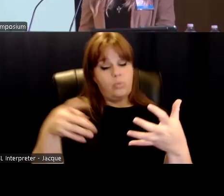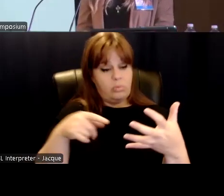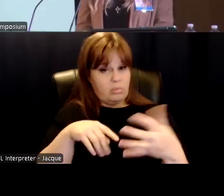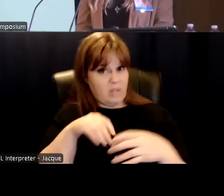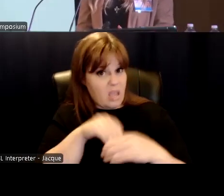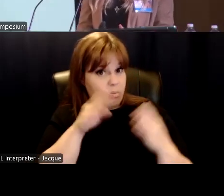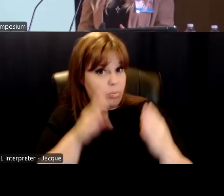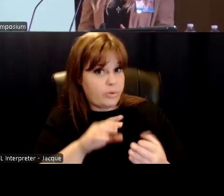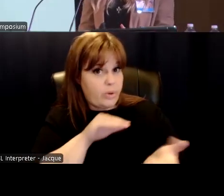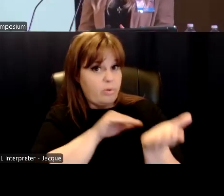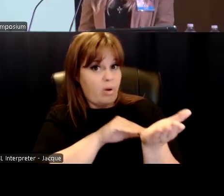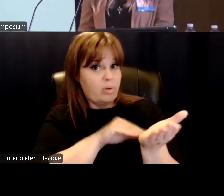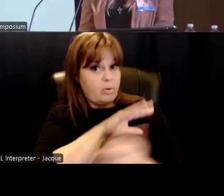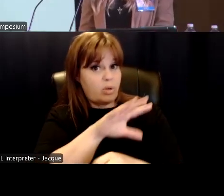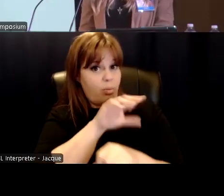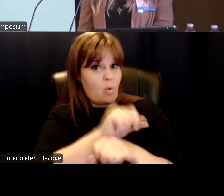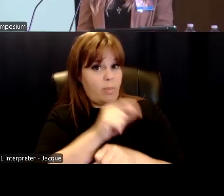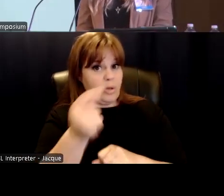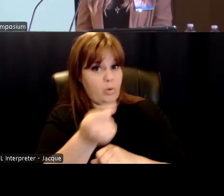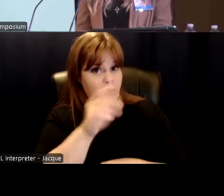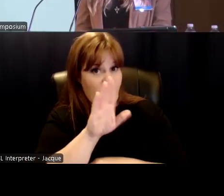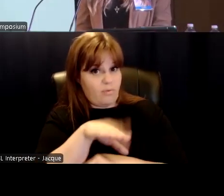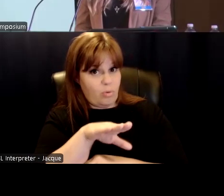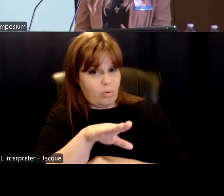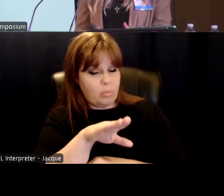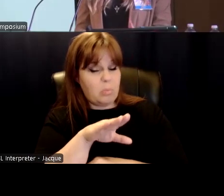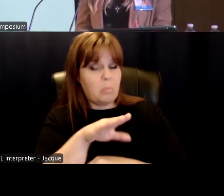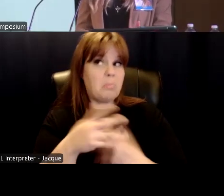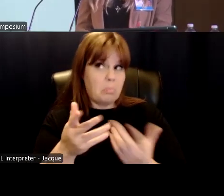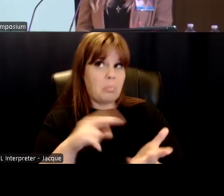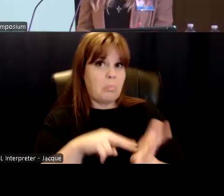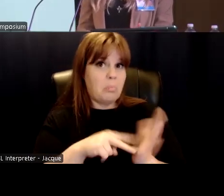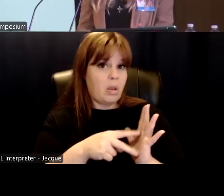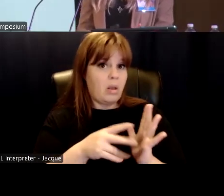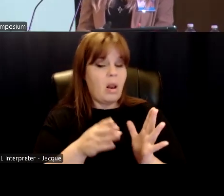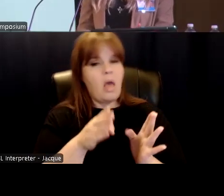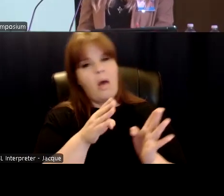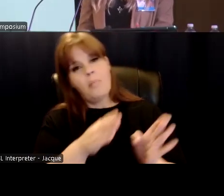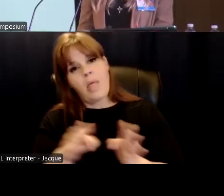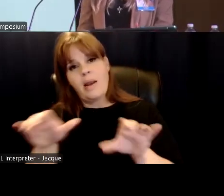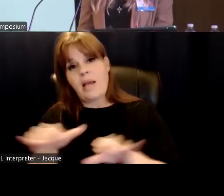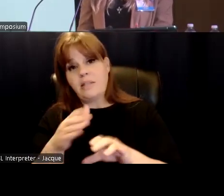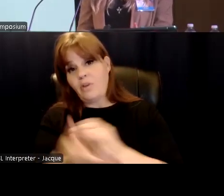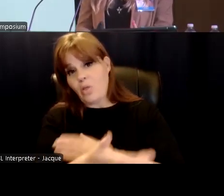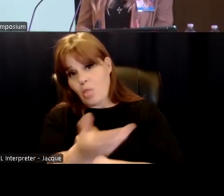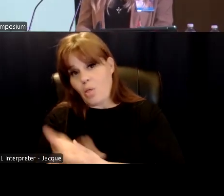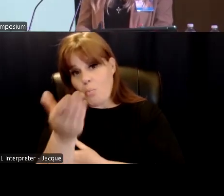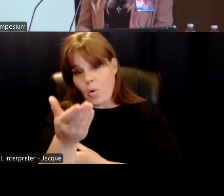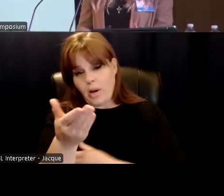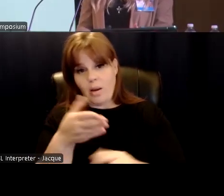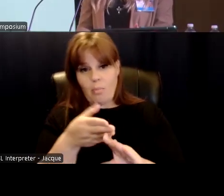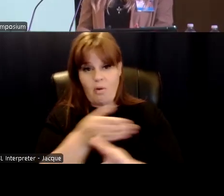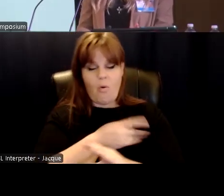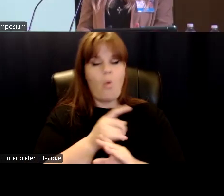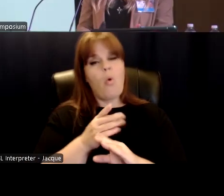doctor's appointment on Tuesday afternoon, you may plan activities for the morning before or the morning after, which exert